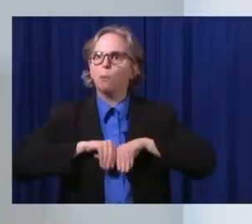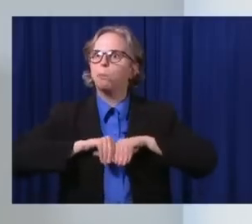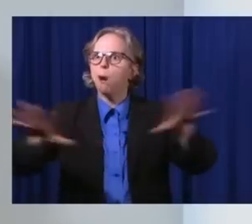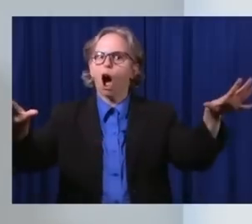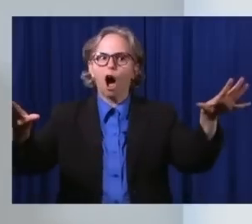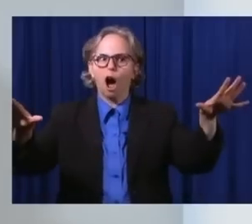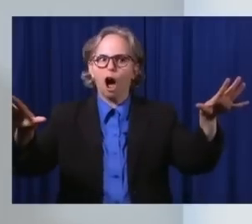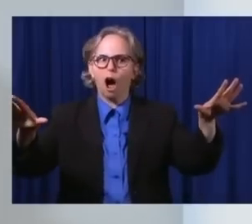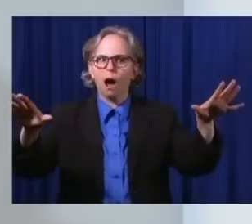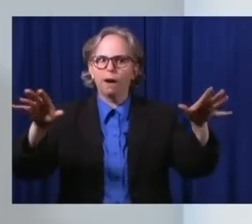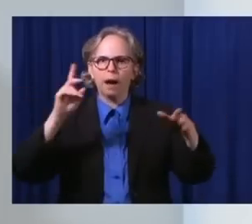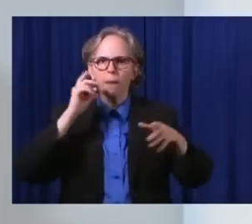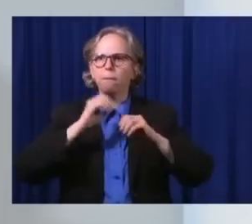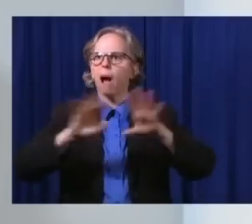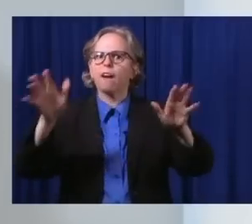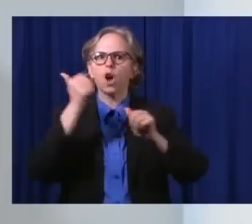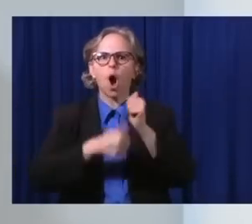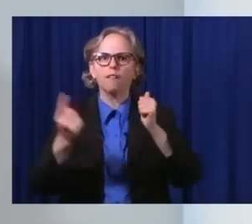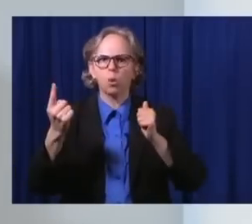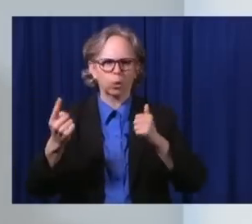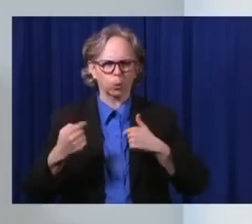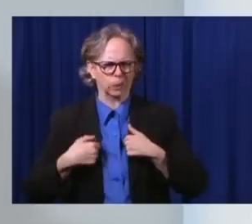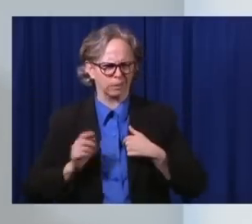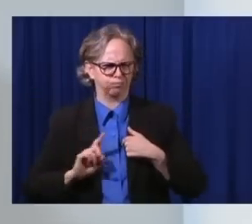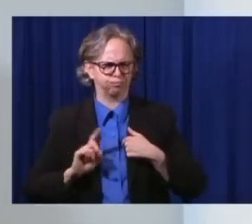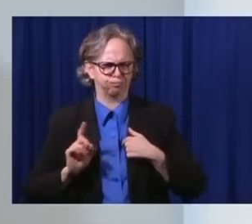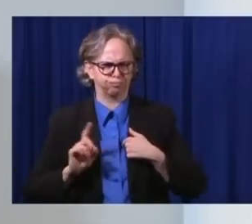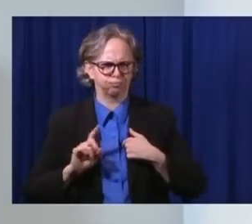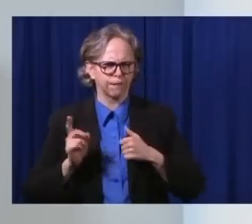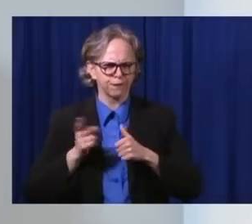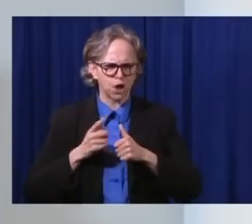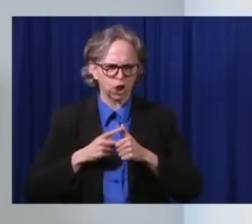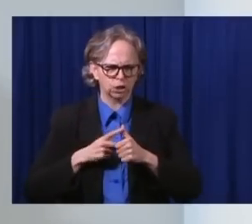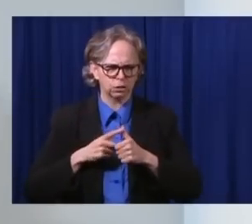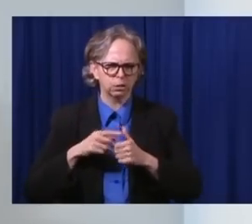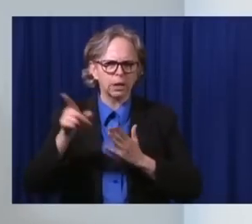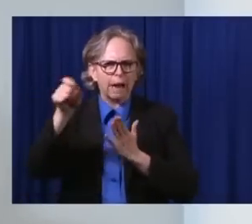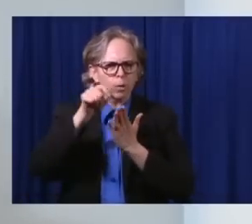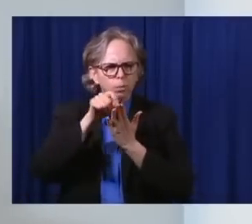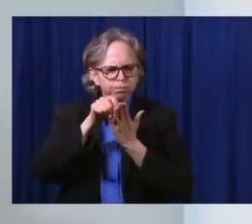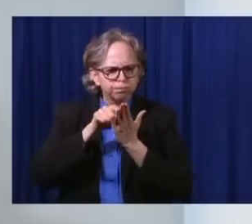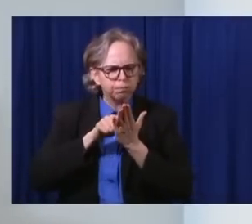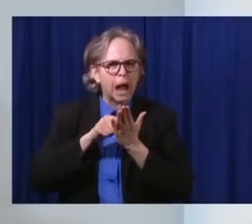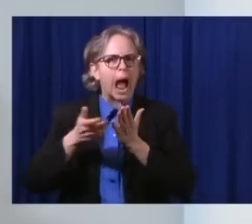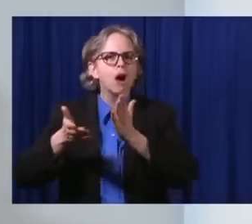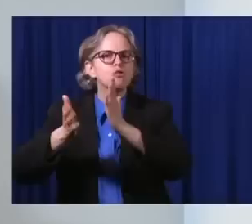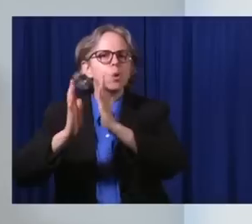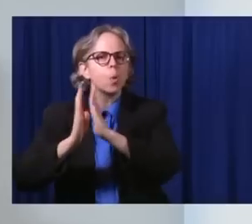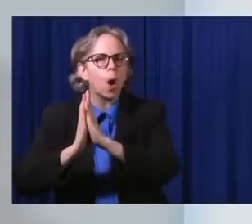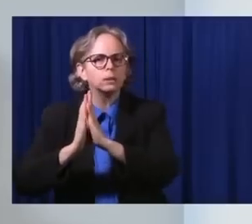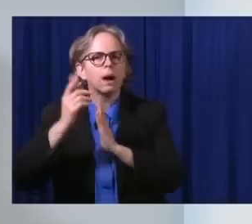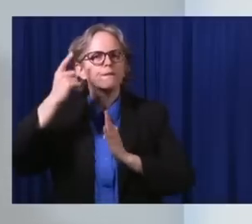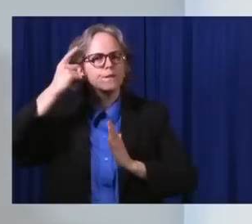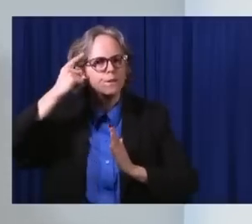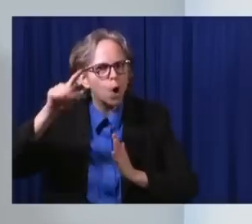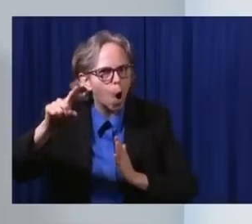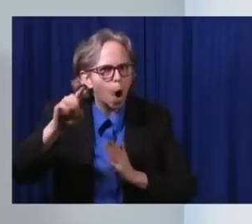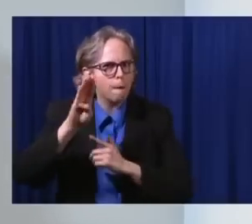request an absentee ballot. We make sure that you are who you say you are before that ballot gets sent, and then it's validated when it comes back in.